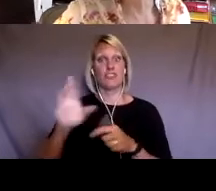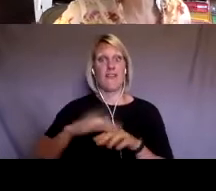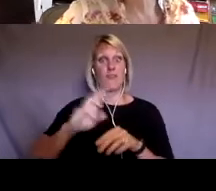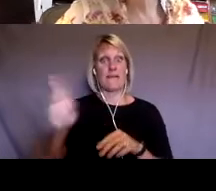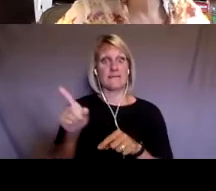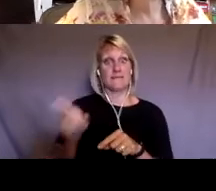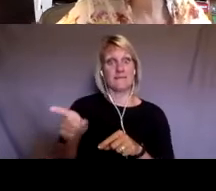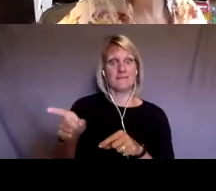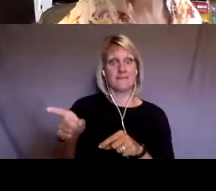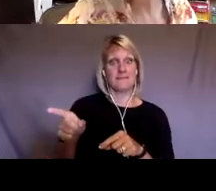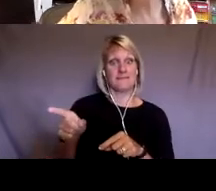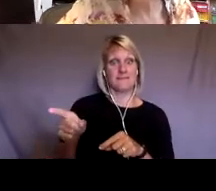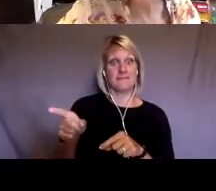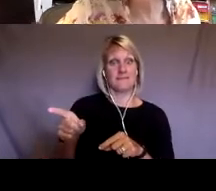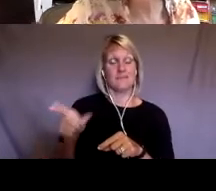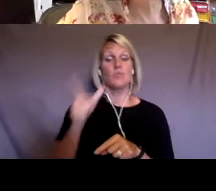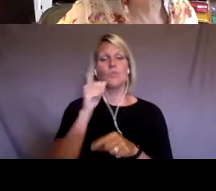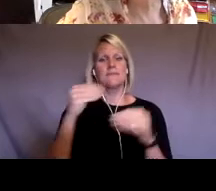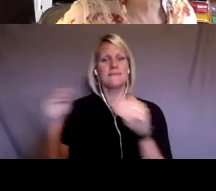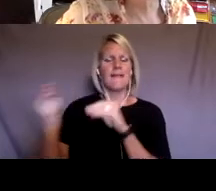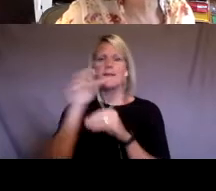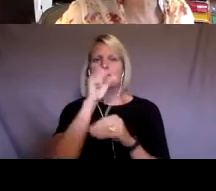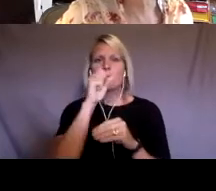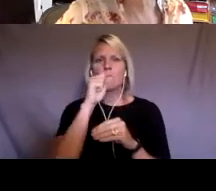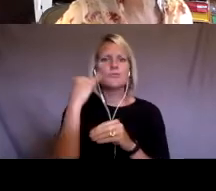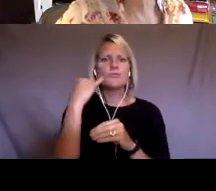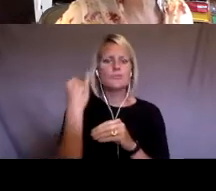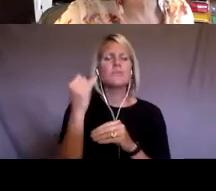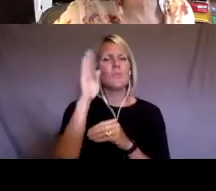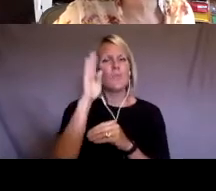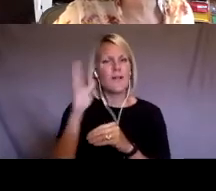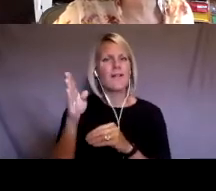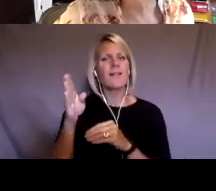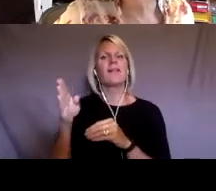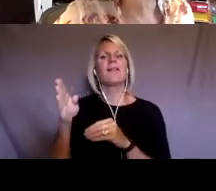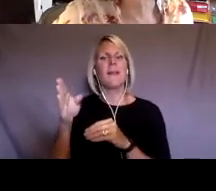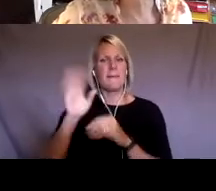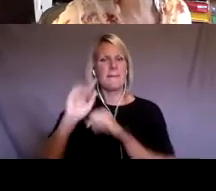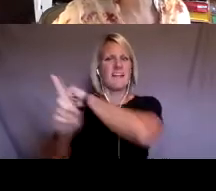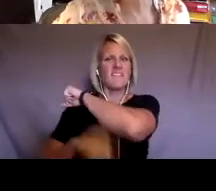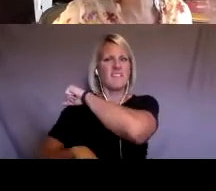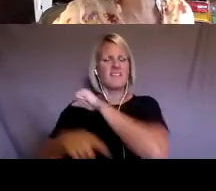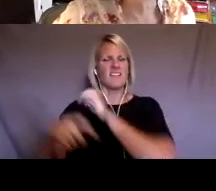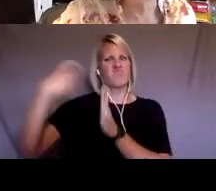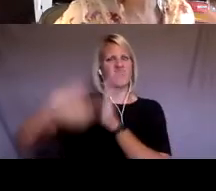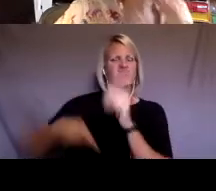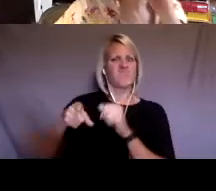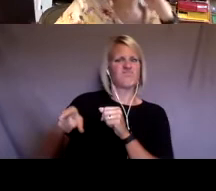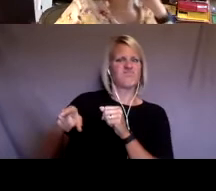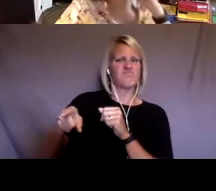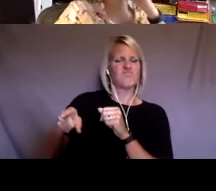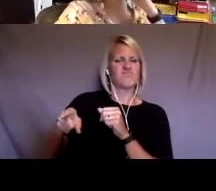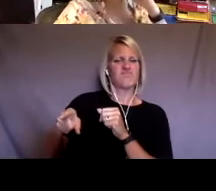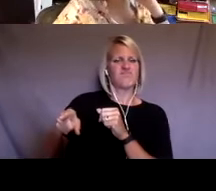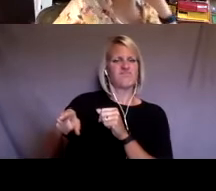who sells orange juice is going to persecute it and fined, and possibly